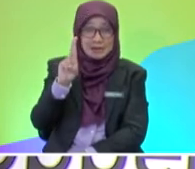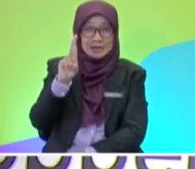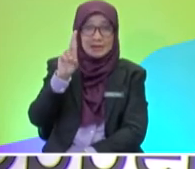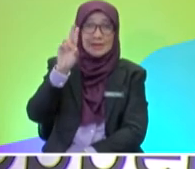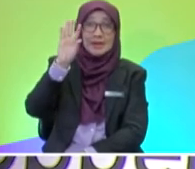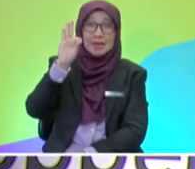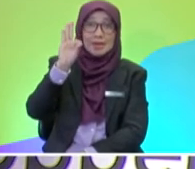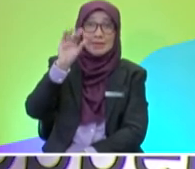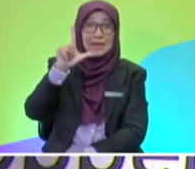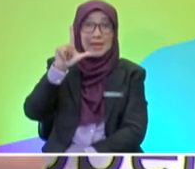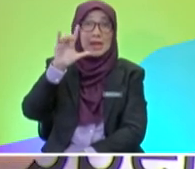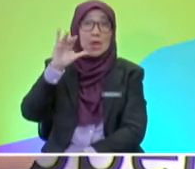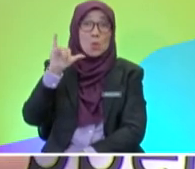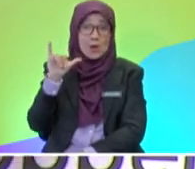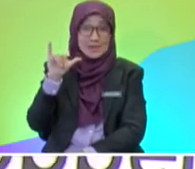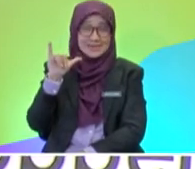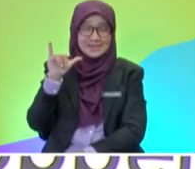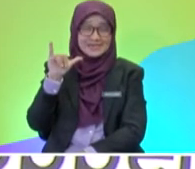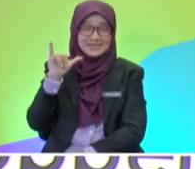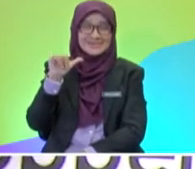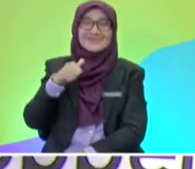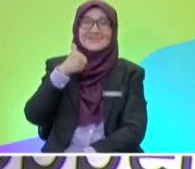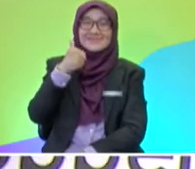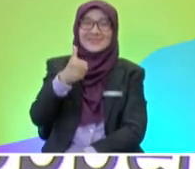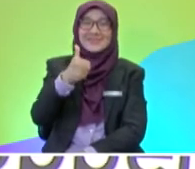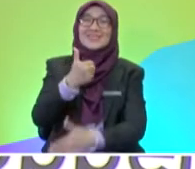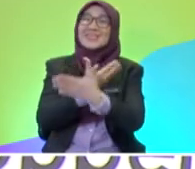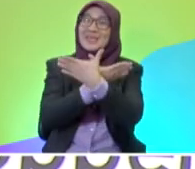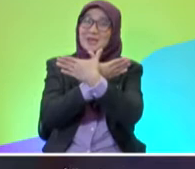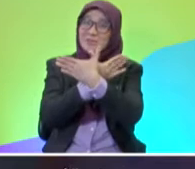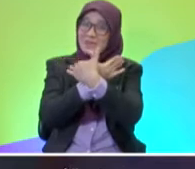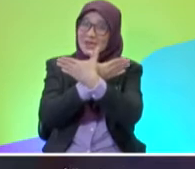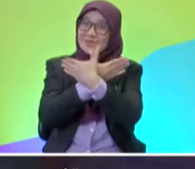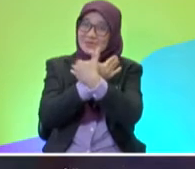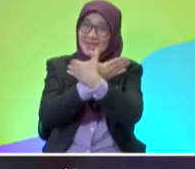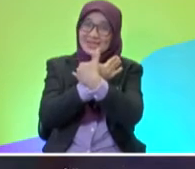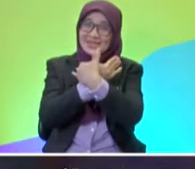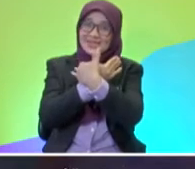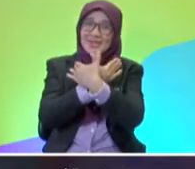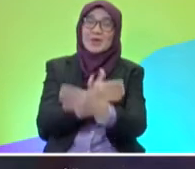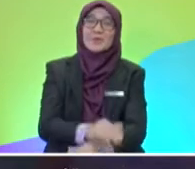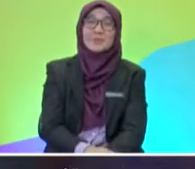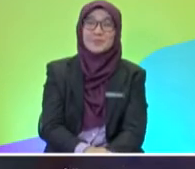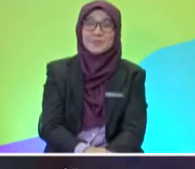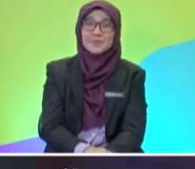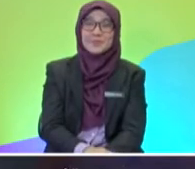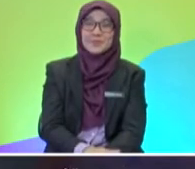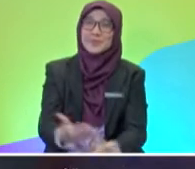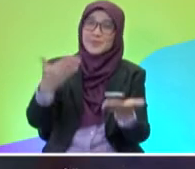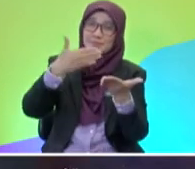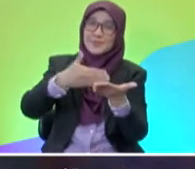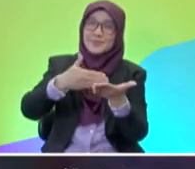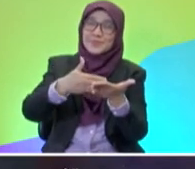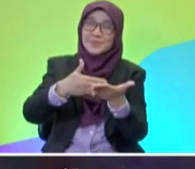T-E-R. F-L-Y. Very good. Butterfly. Yes. Okay, now let's move to the next one. Yes,